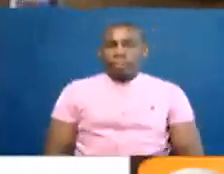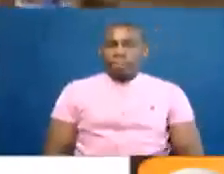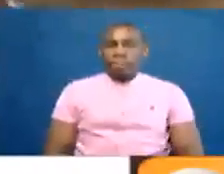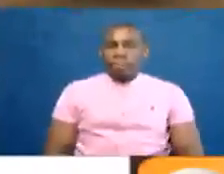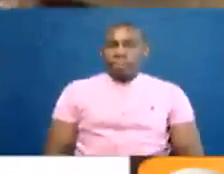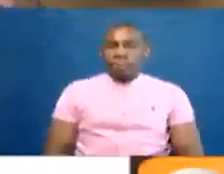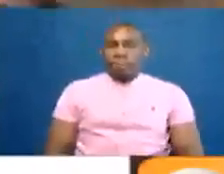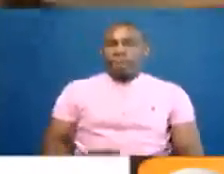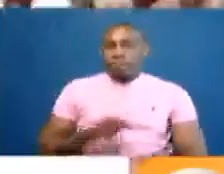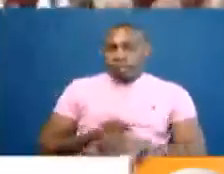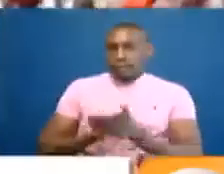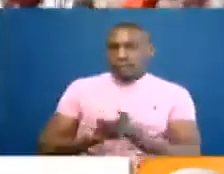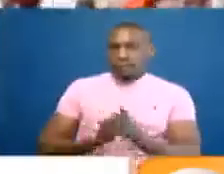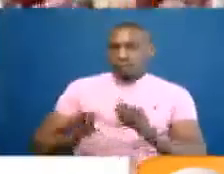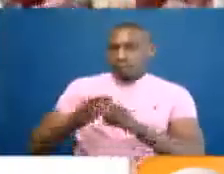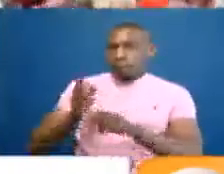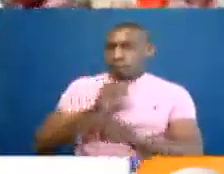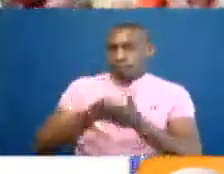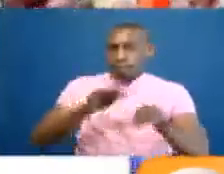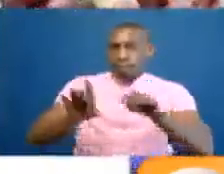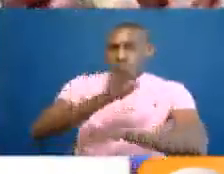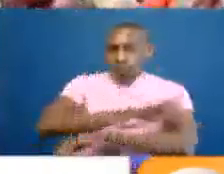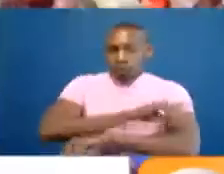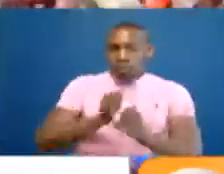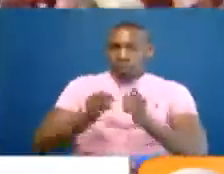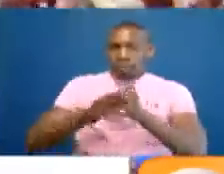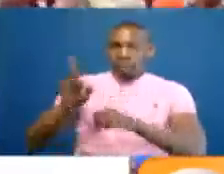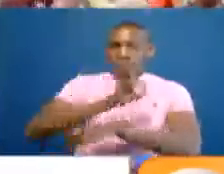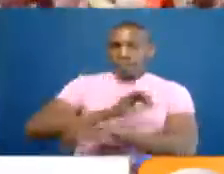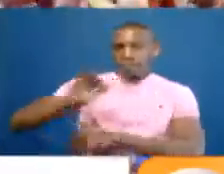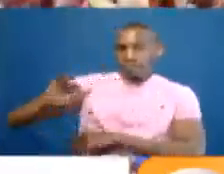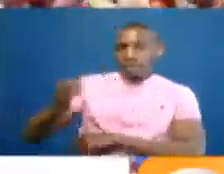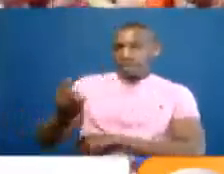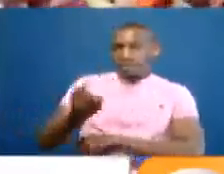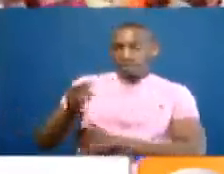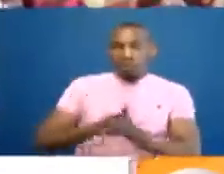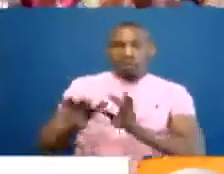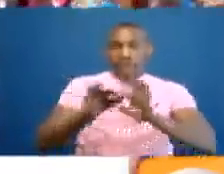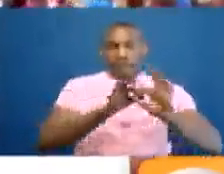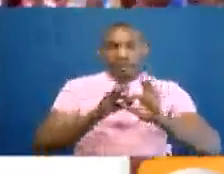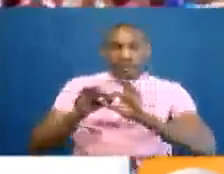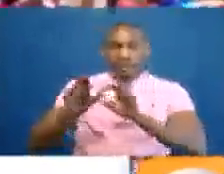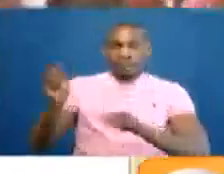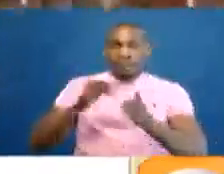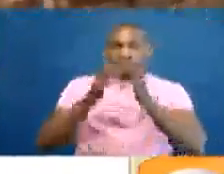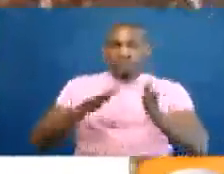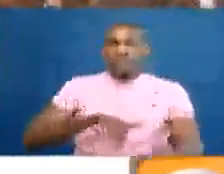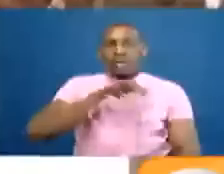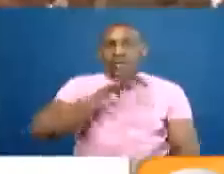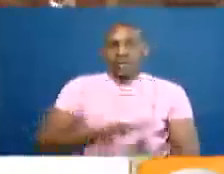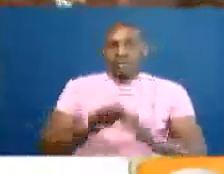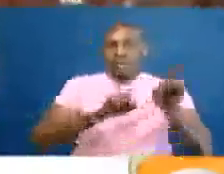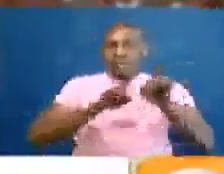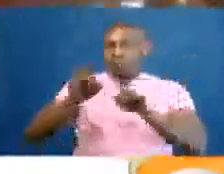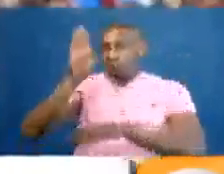As the clock ticks towards the election day, just 17 days shy, Azimio presidential candidate Raila Odinga come